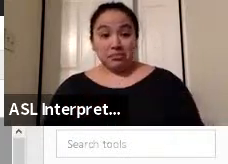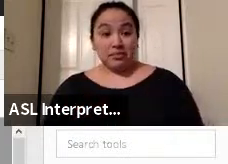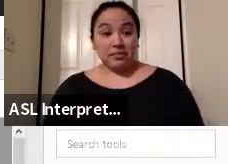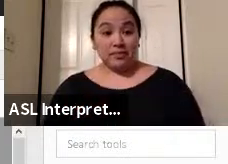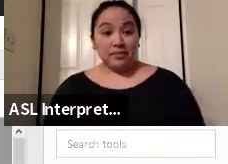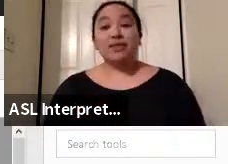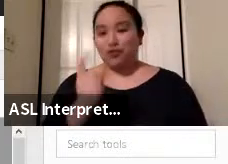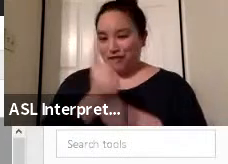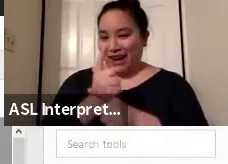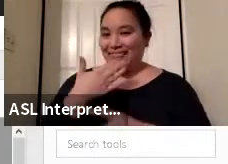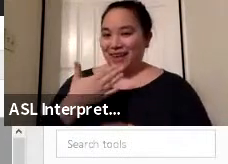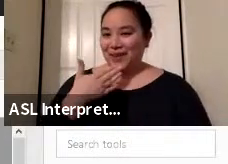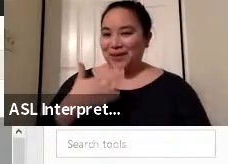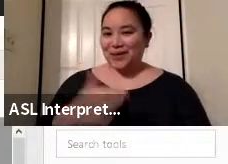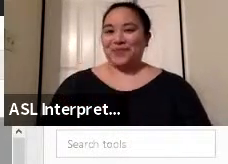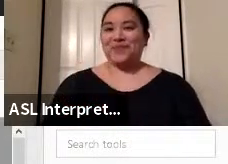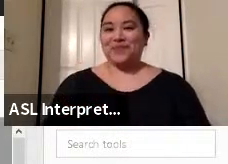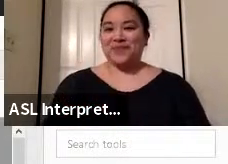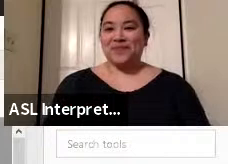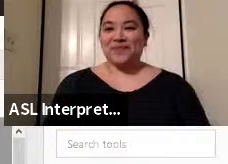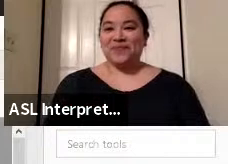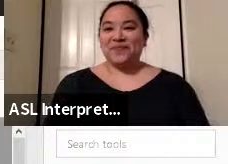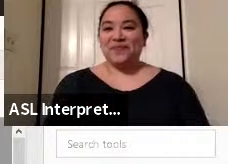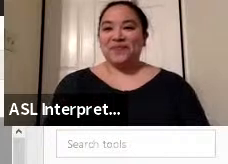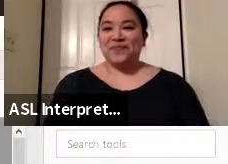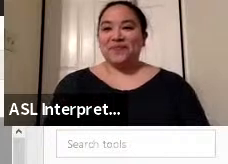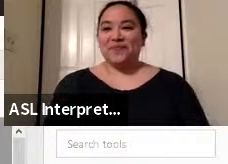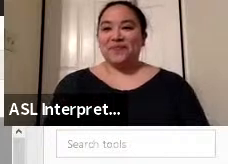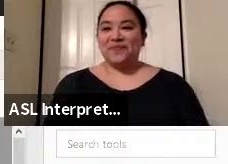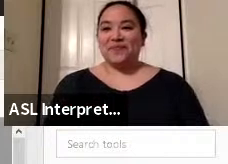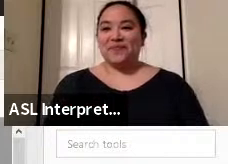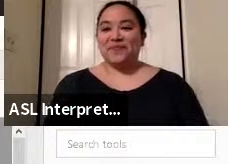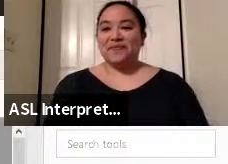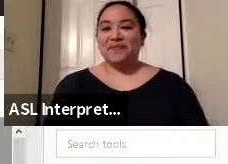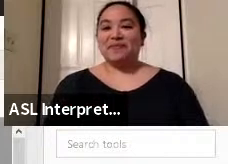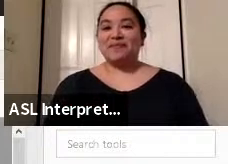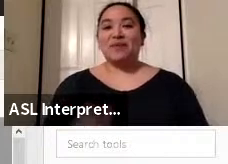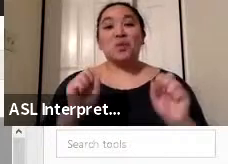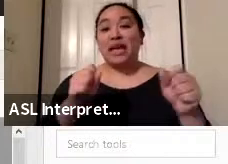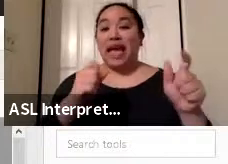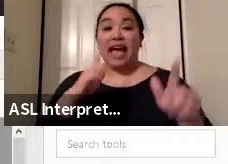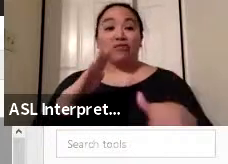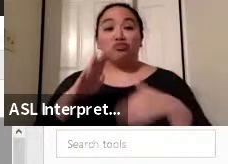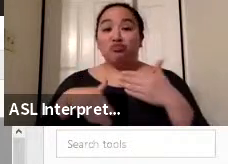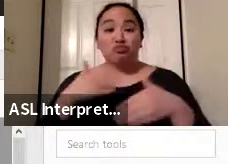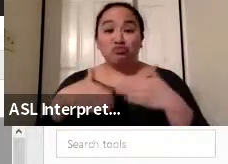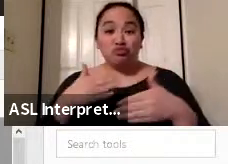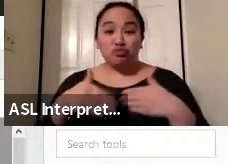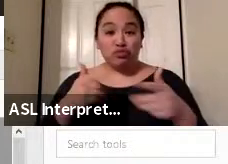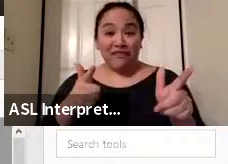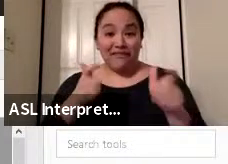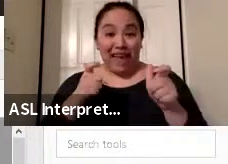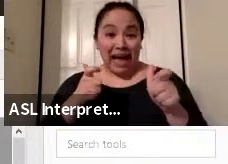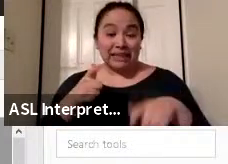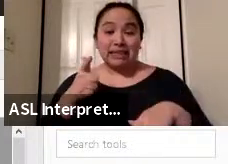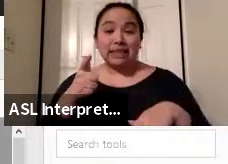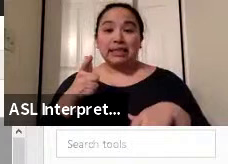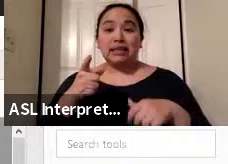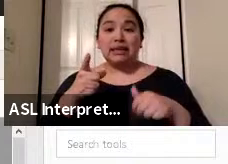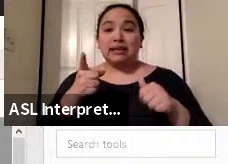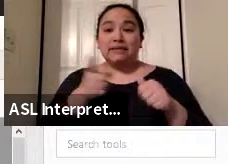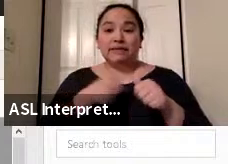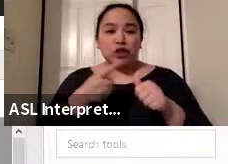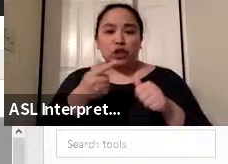It is, thank you. So we can run through these pretty quick, Courtney, especially the first 8 or